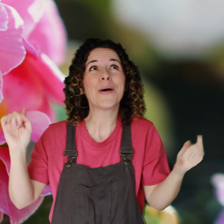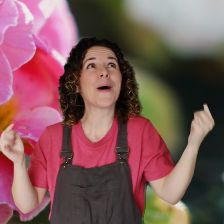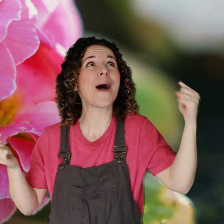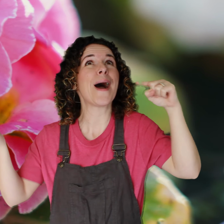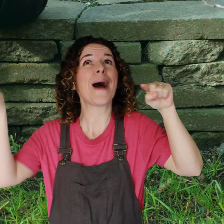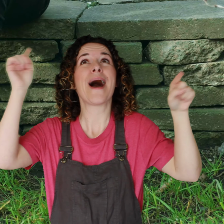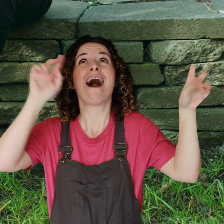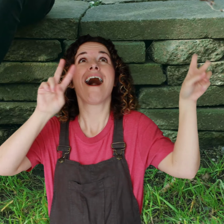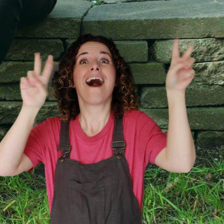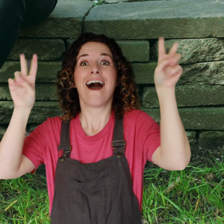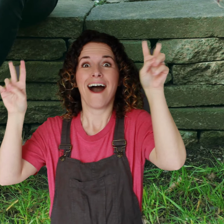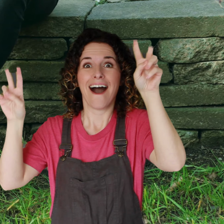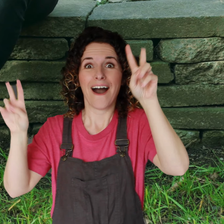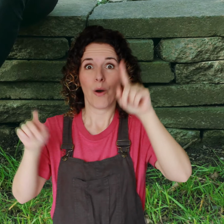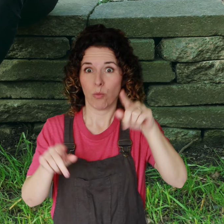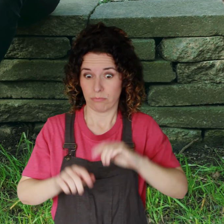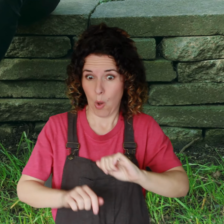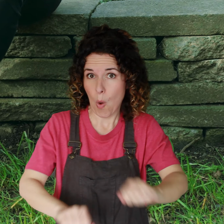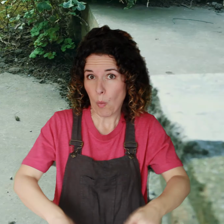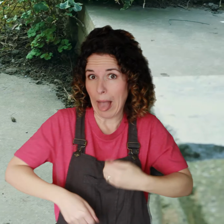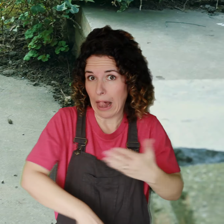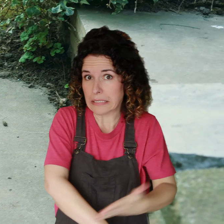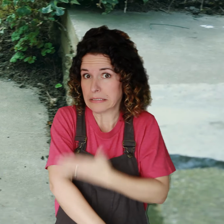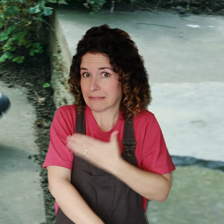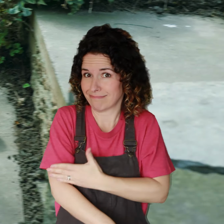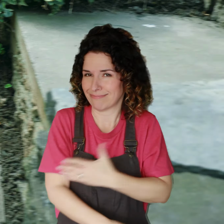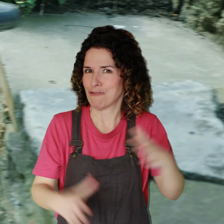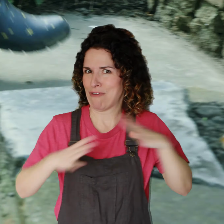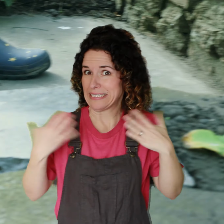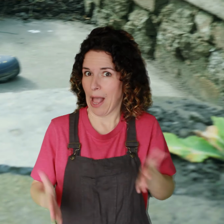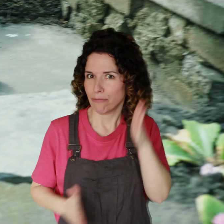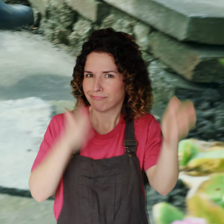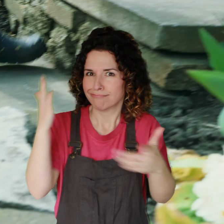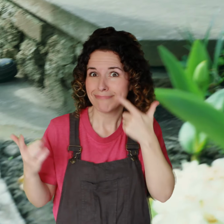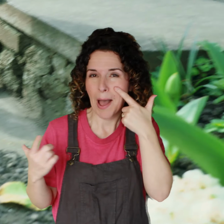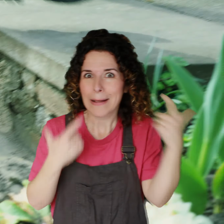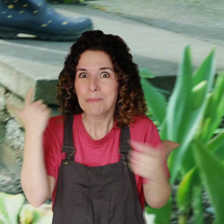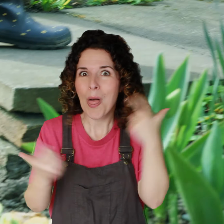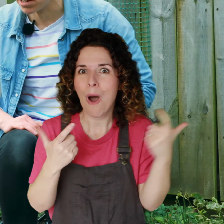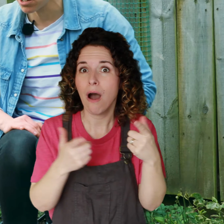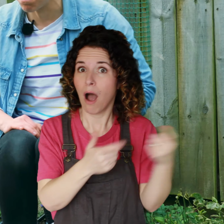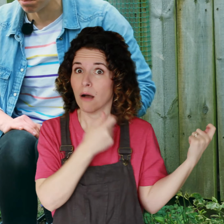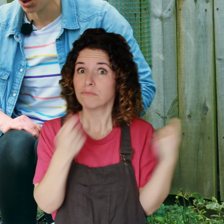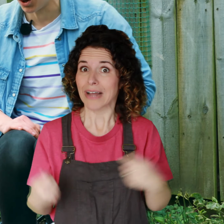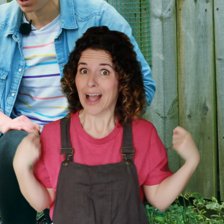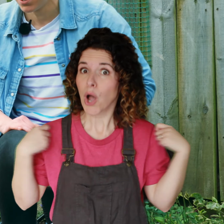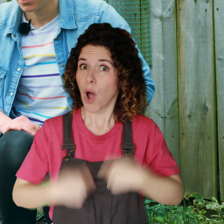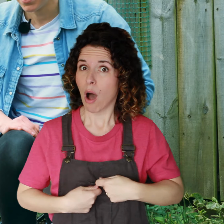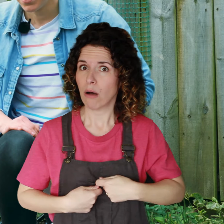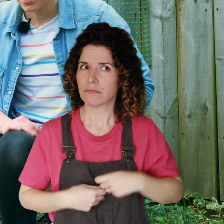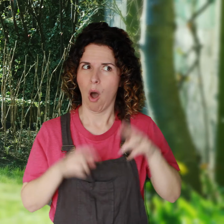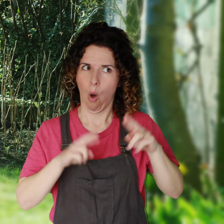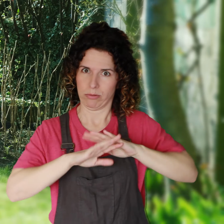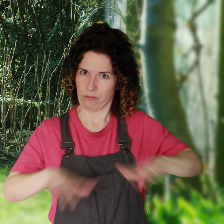Put your wellies on. It's time to go explore. Bring your coat. But I hope it doesn't pour.